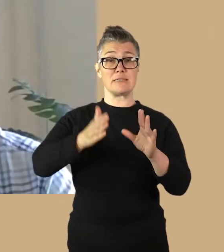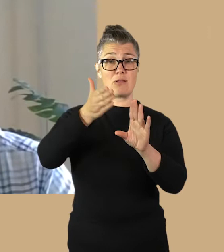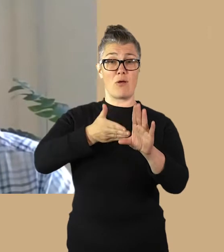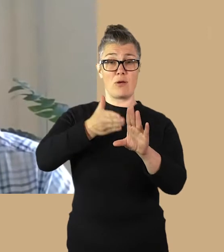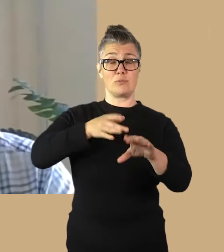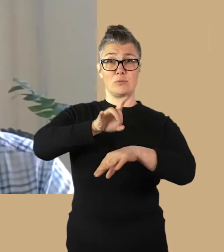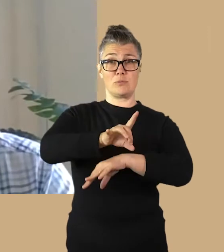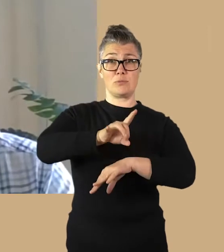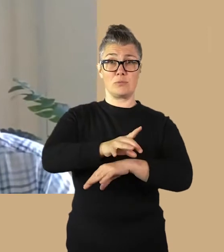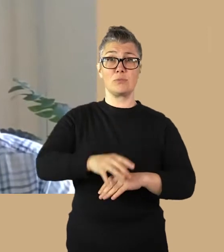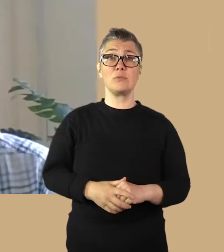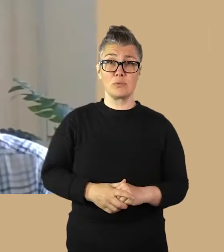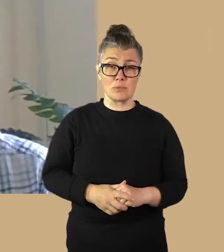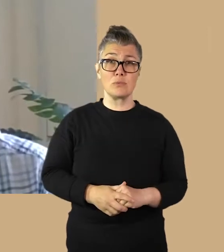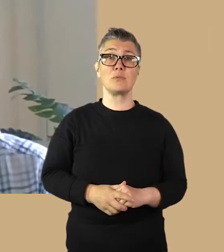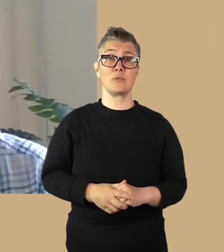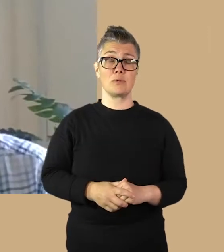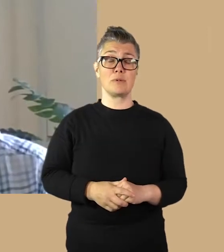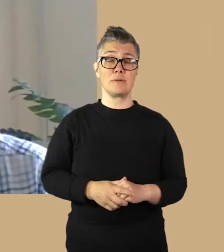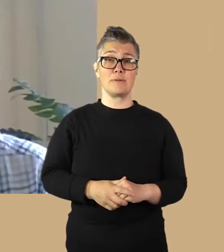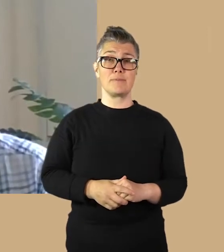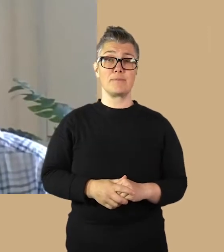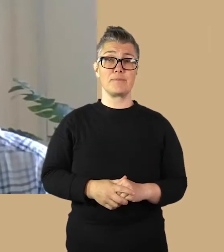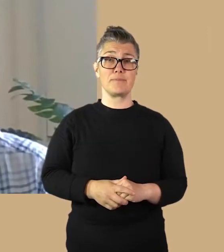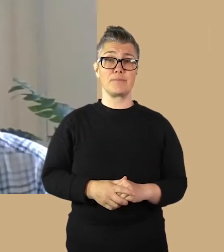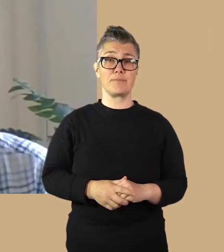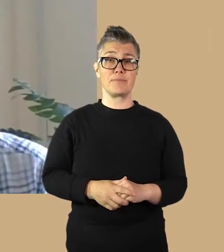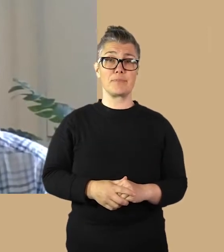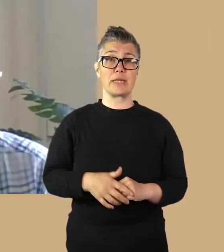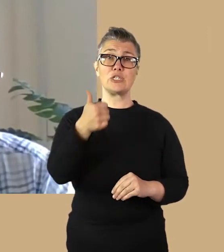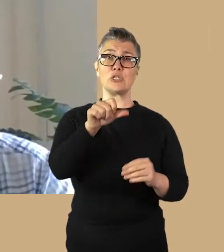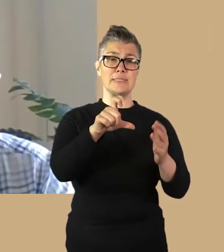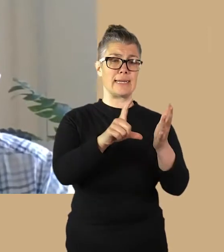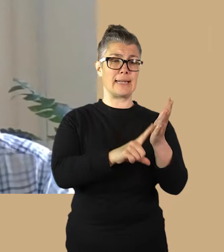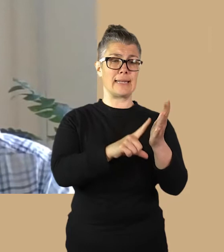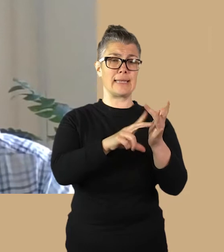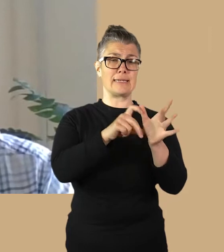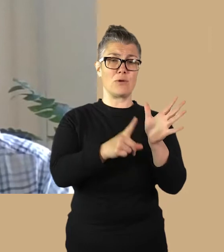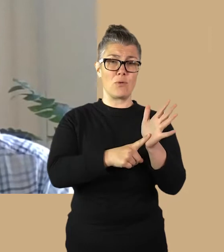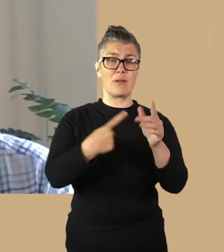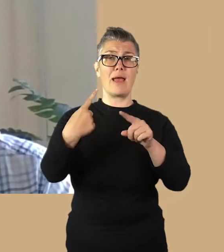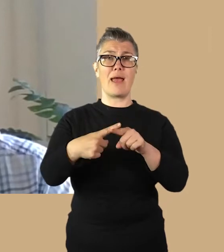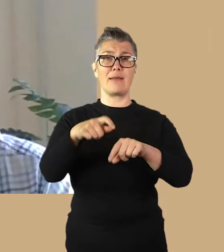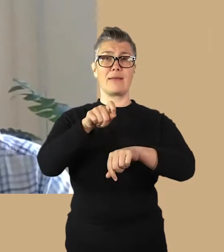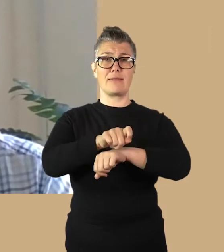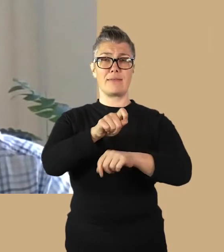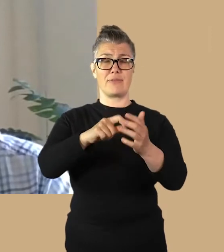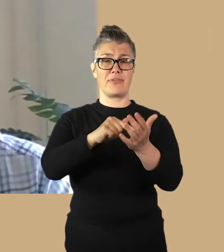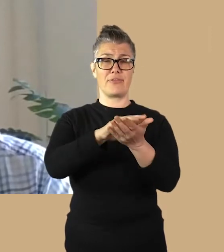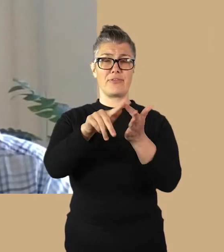experienced psychotherapist at Blossoming Minds Therapy. She uses both clinical and therapeutic